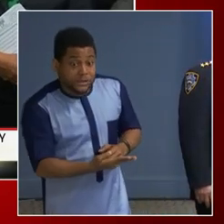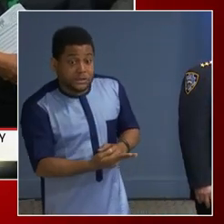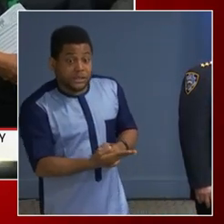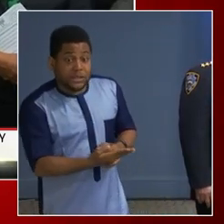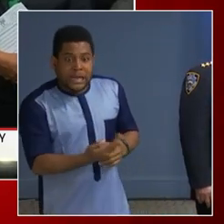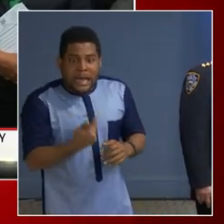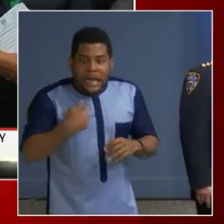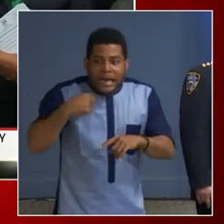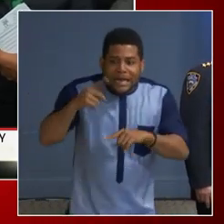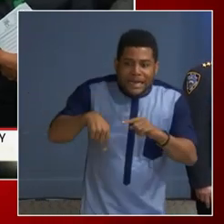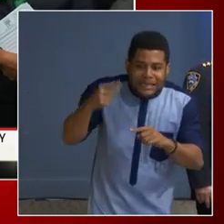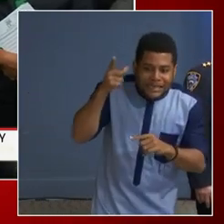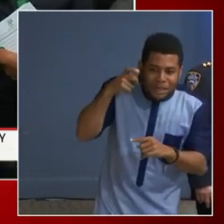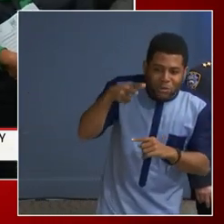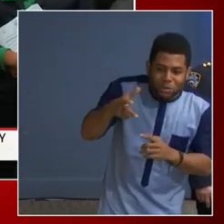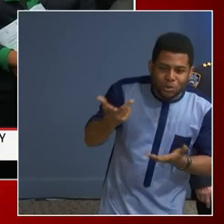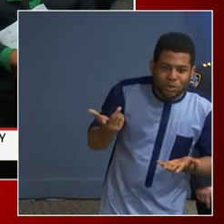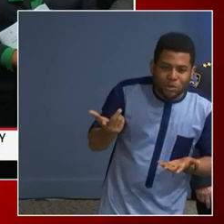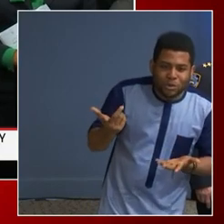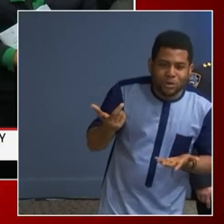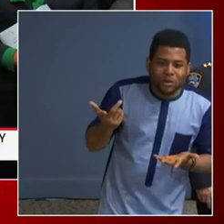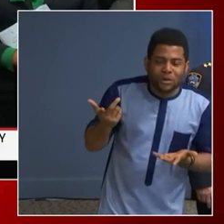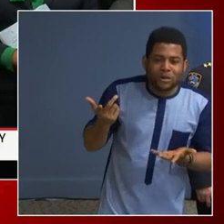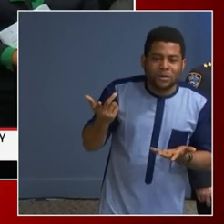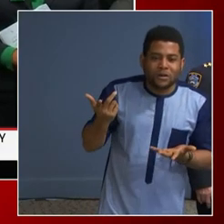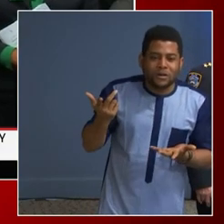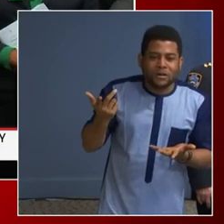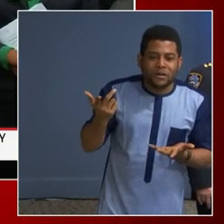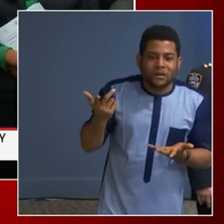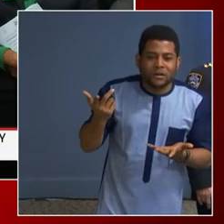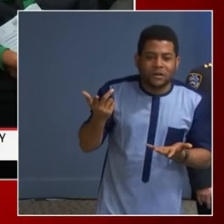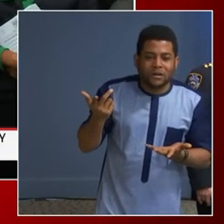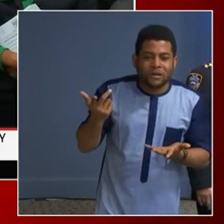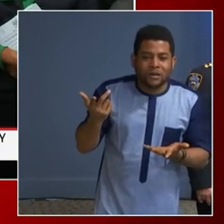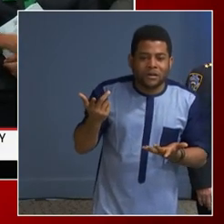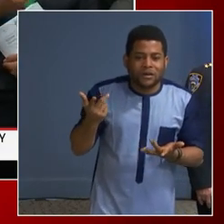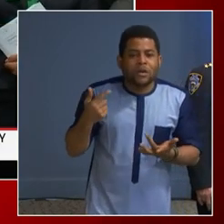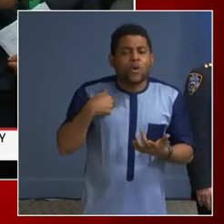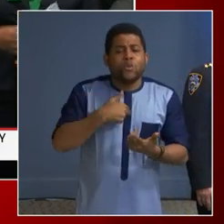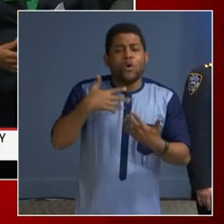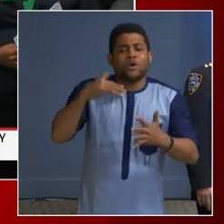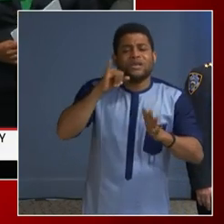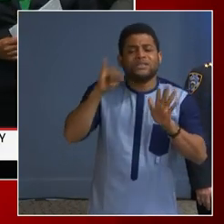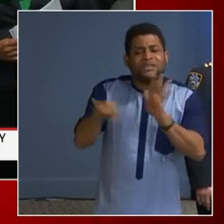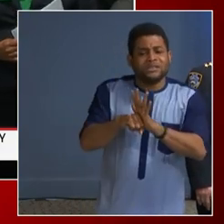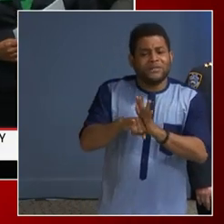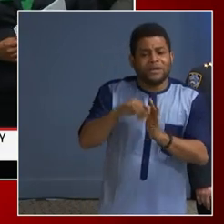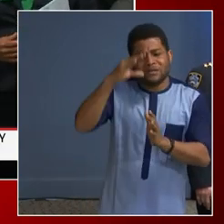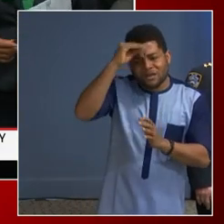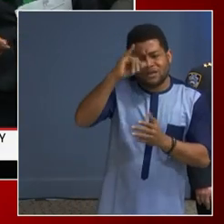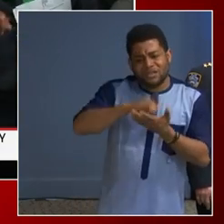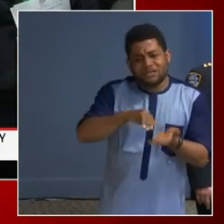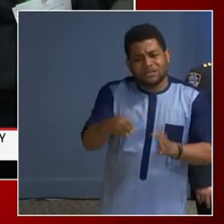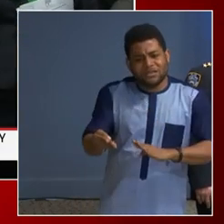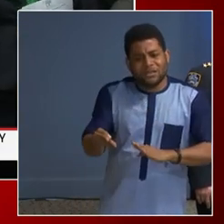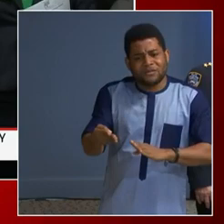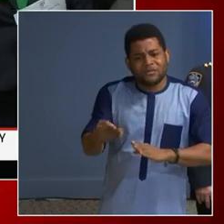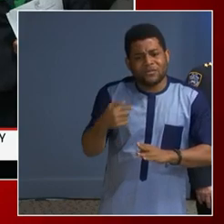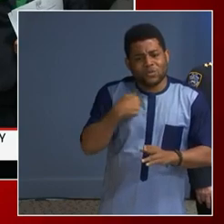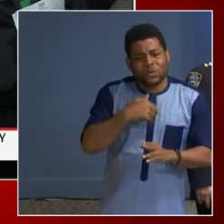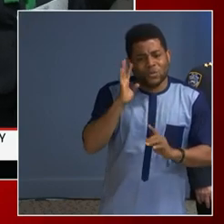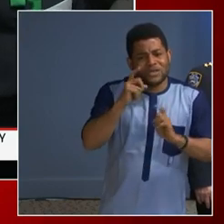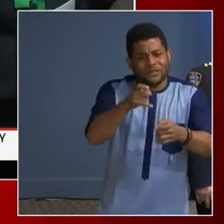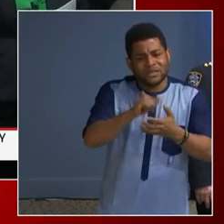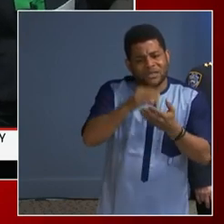question. Yeah, I think, have we identified the guy in the tent? Yeah, we've identified the guy in the tent, right. We'll get you. Yeah, we'll get you his information. Okay, last couple